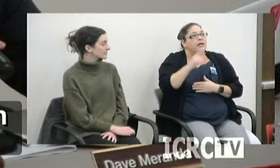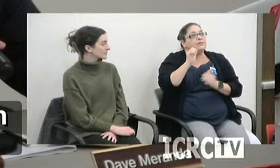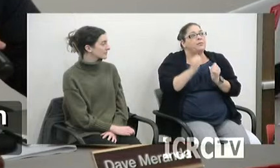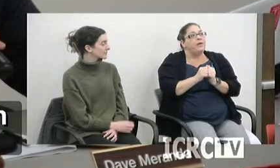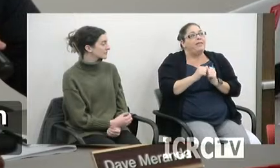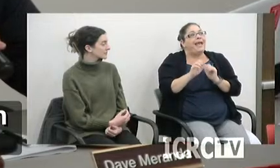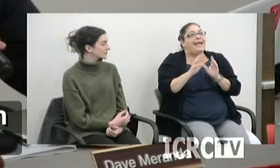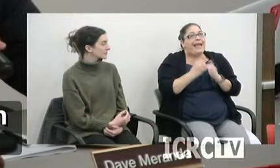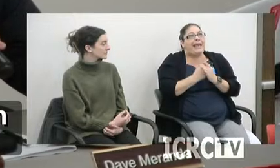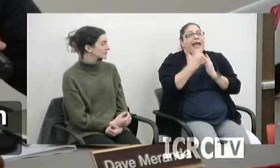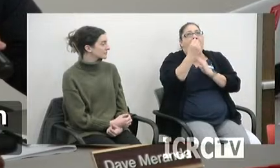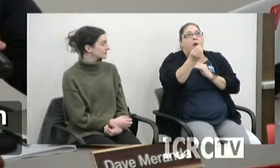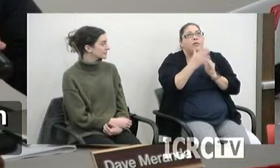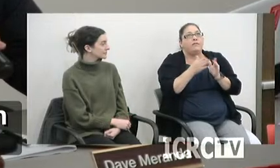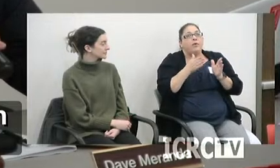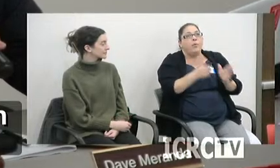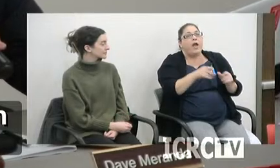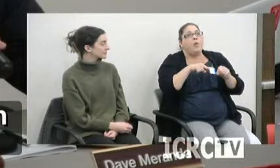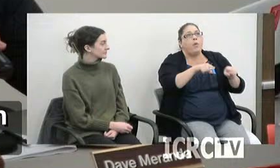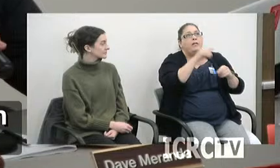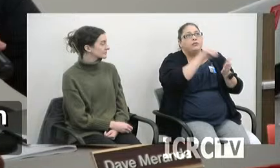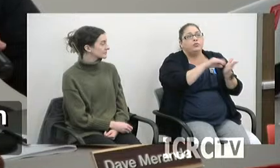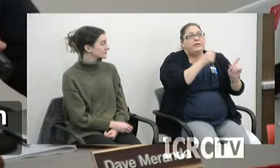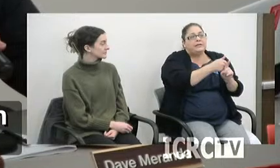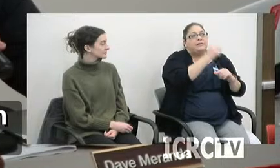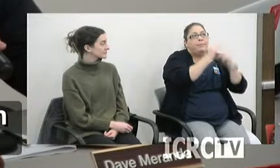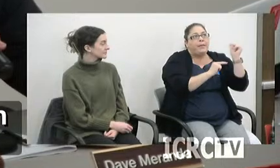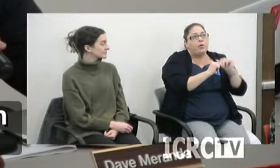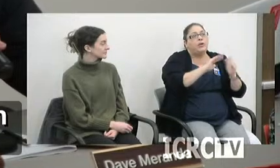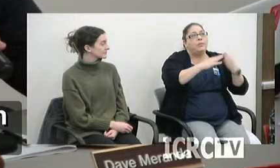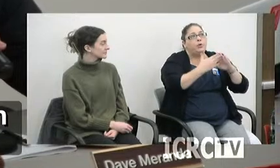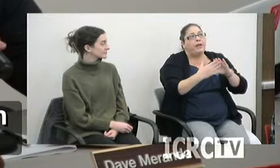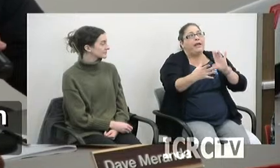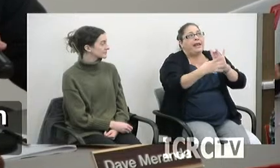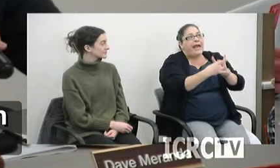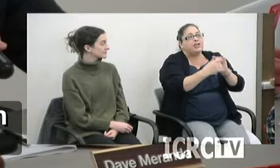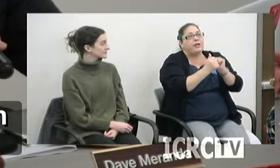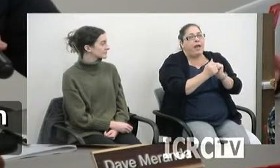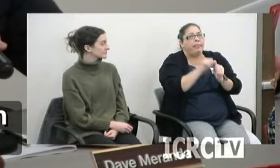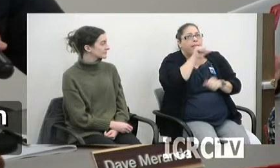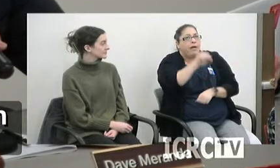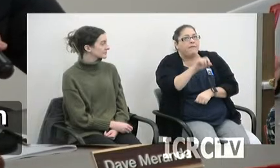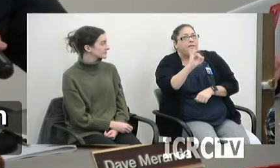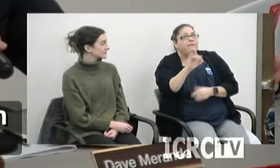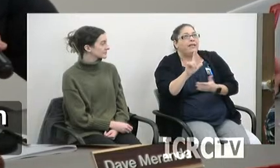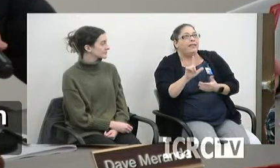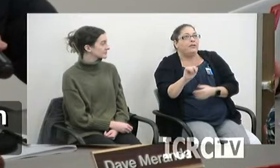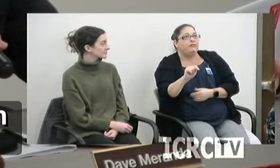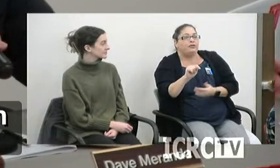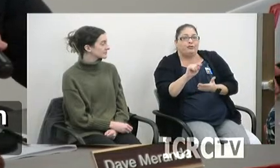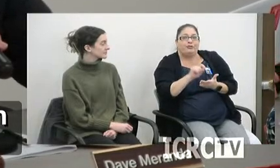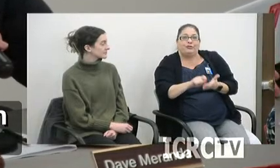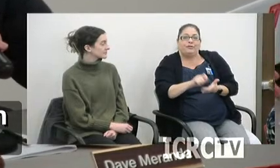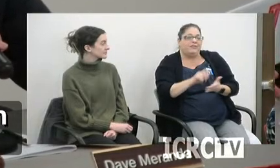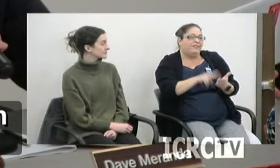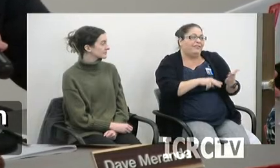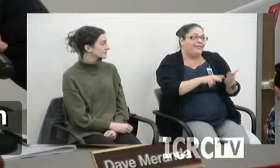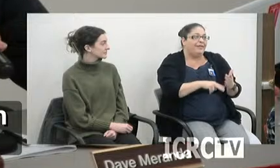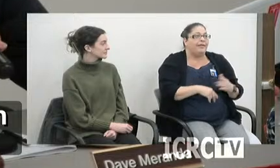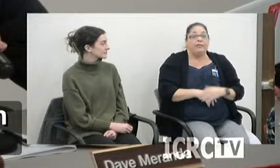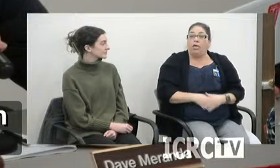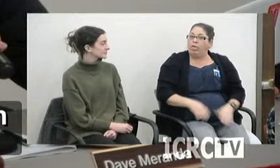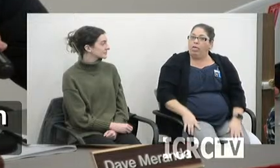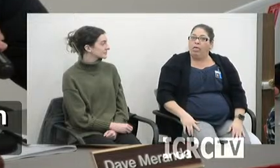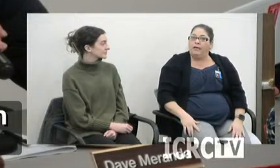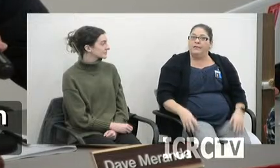their way as students build community connections and love of literature. So congratulations to Betsy. That's a real feather